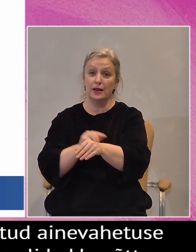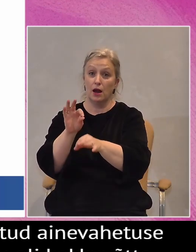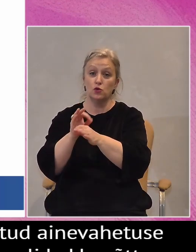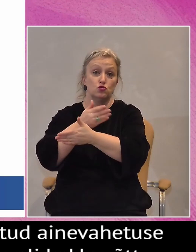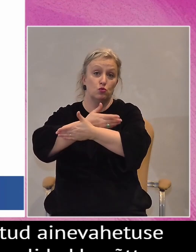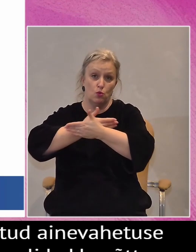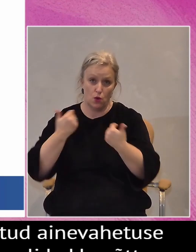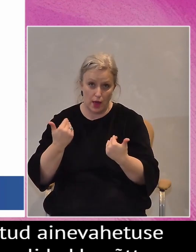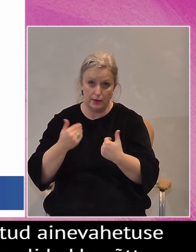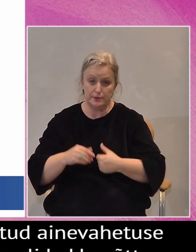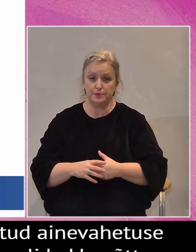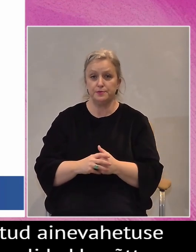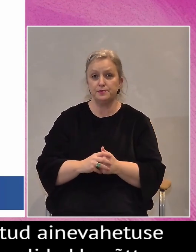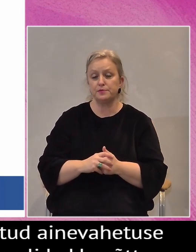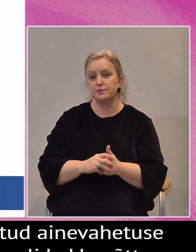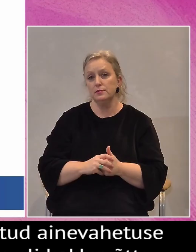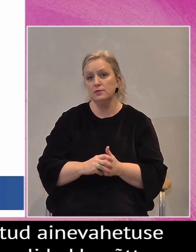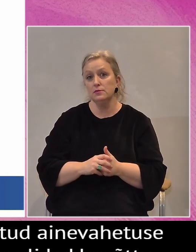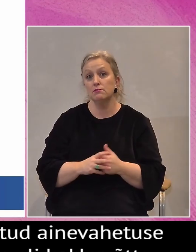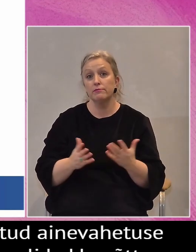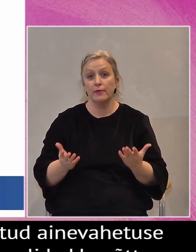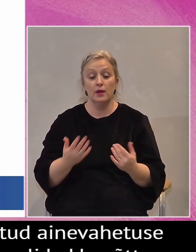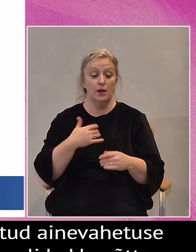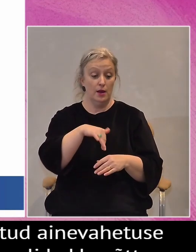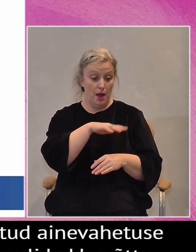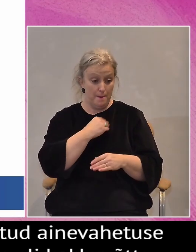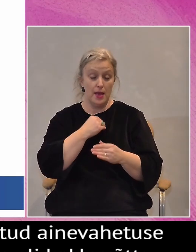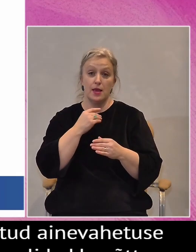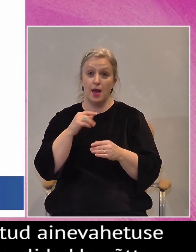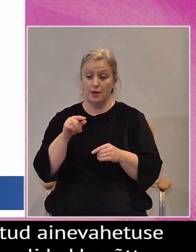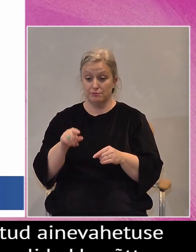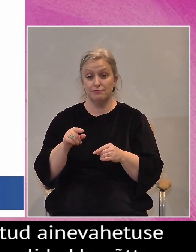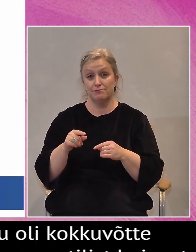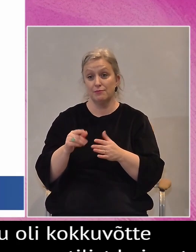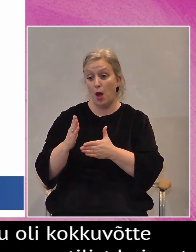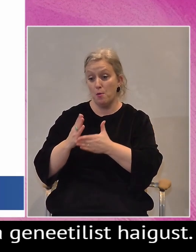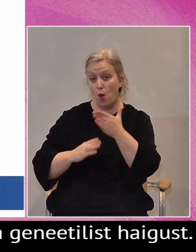currently no basis to diagnose a genetic condition.